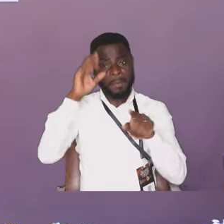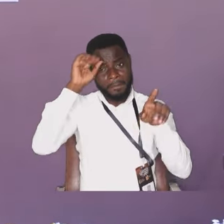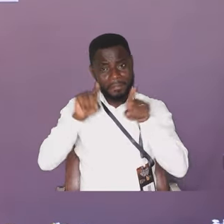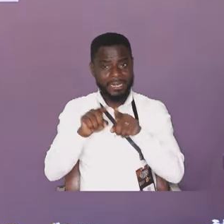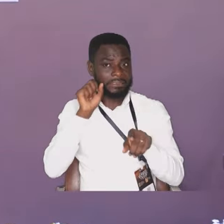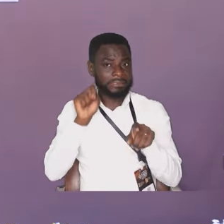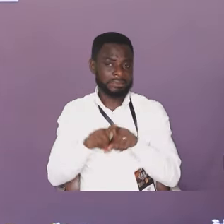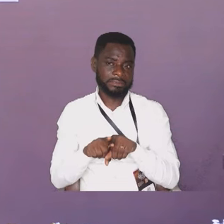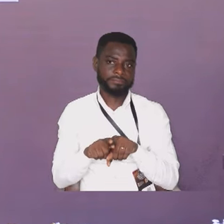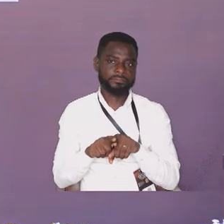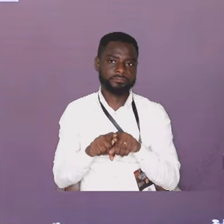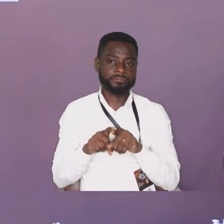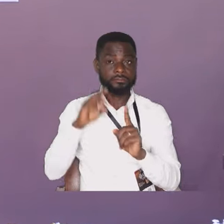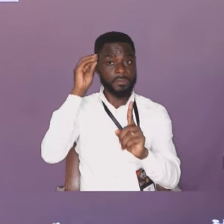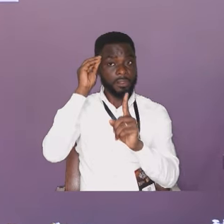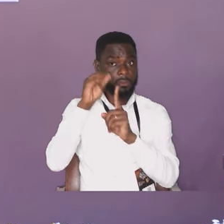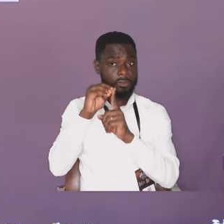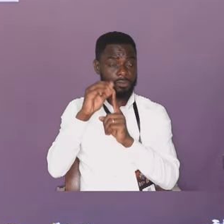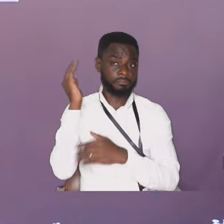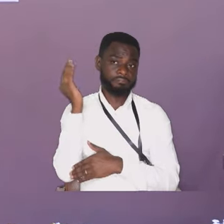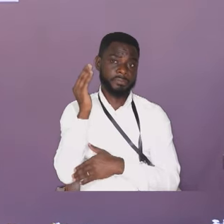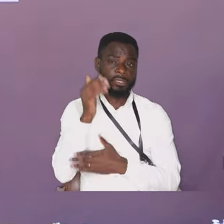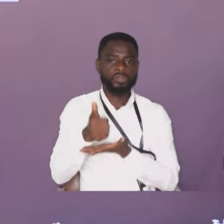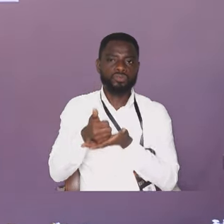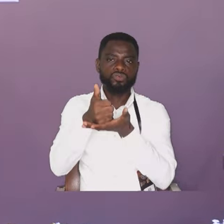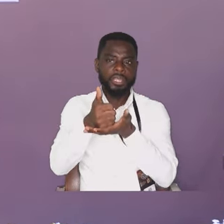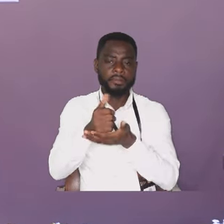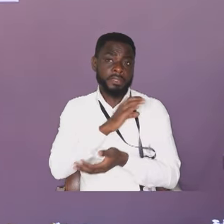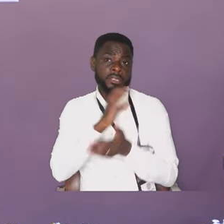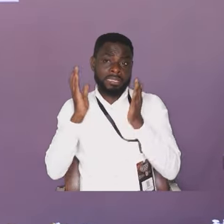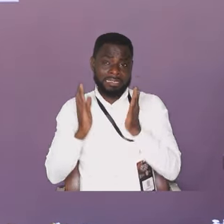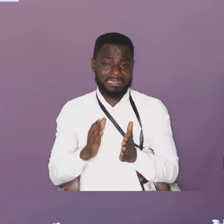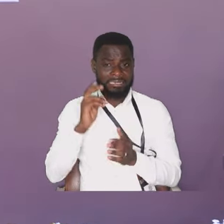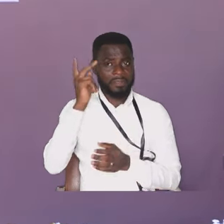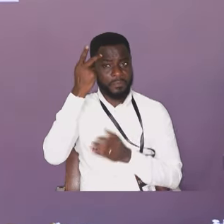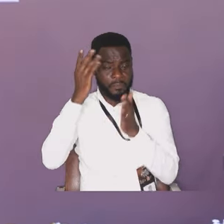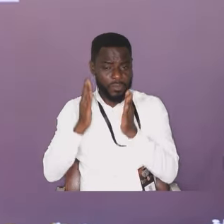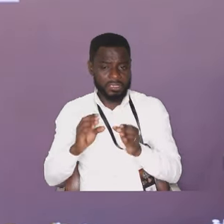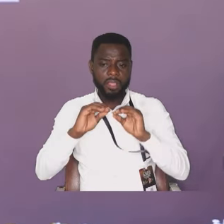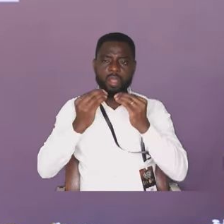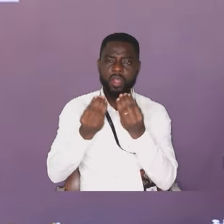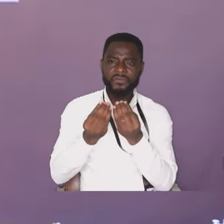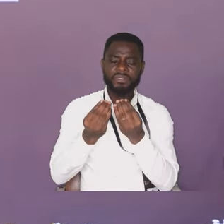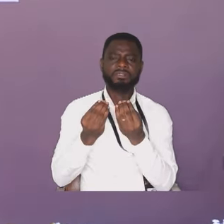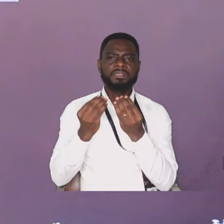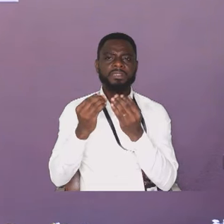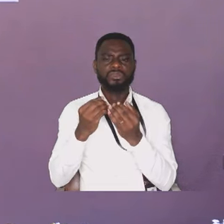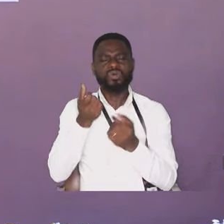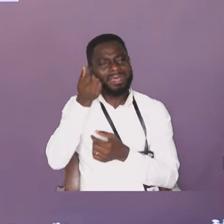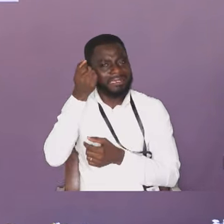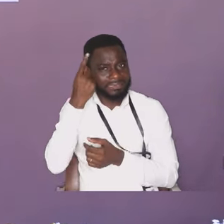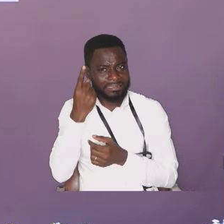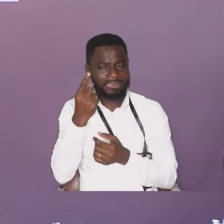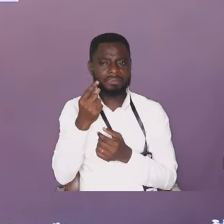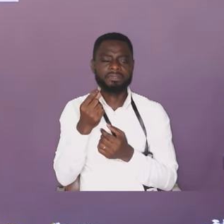sisters, the objective of this presentation is to help Christian politicians and public office holders identify the interplay